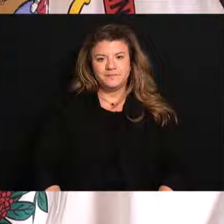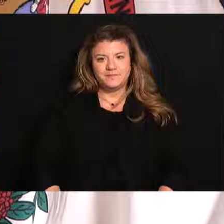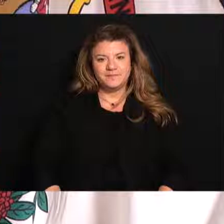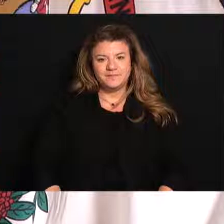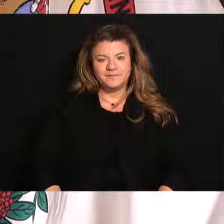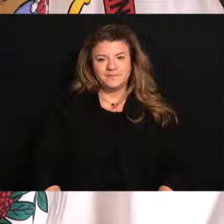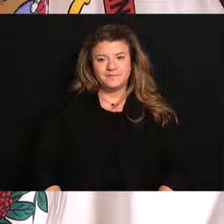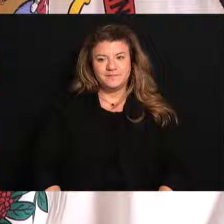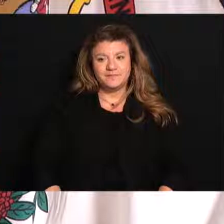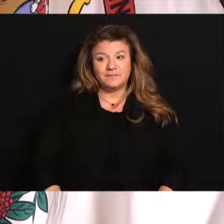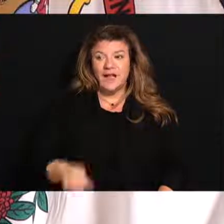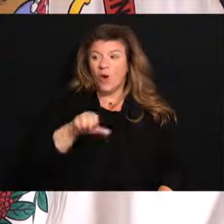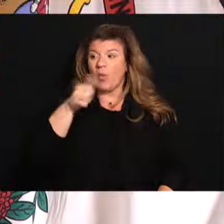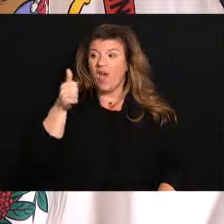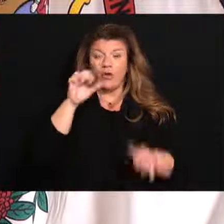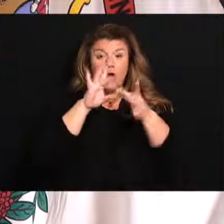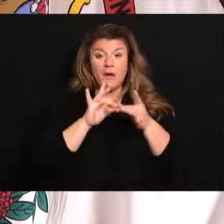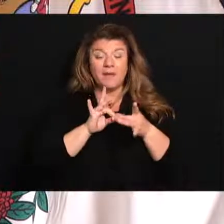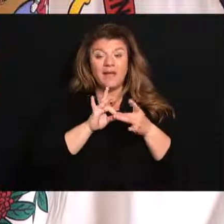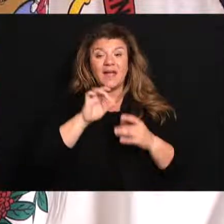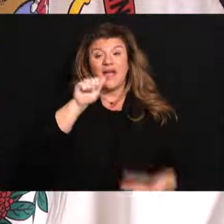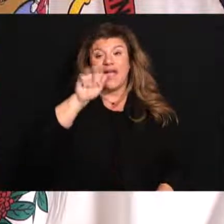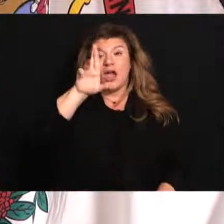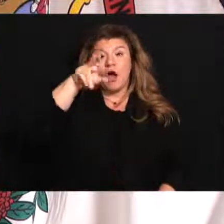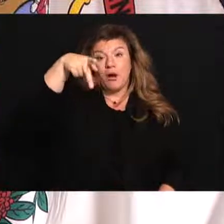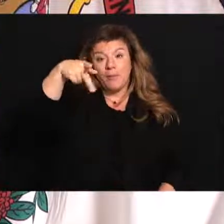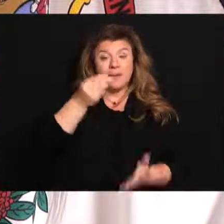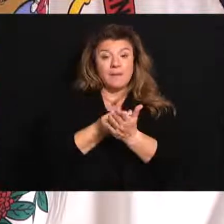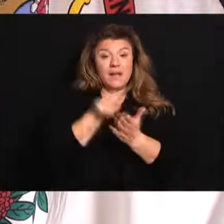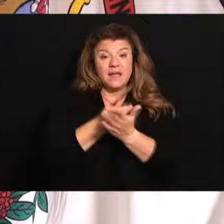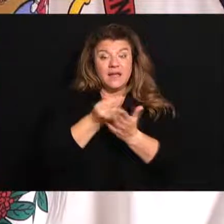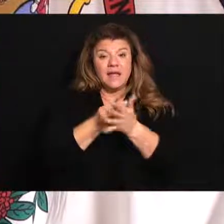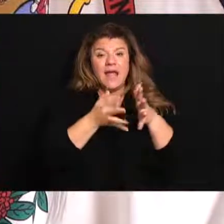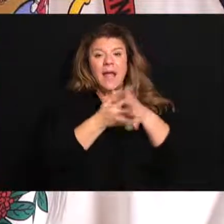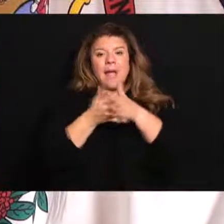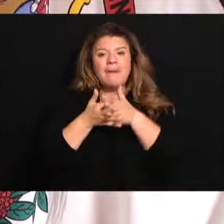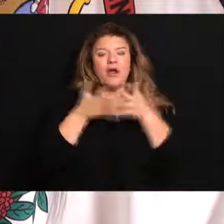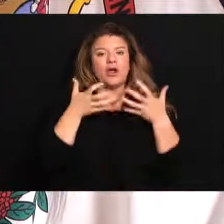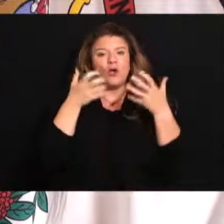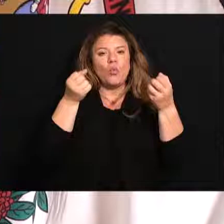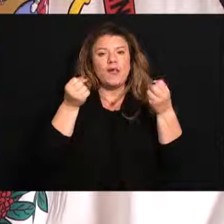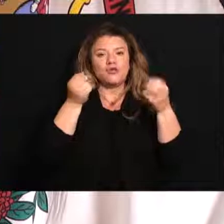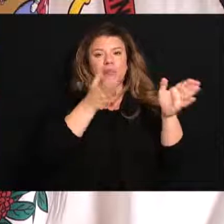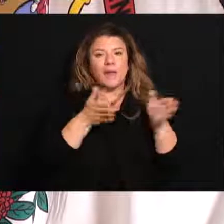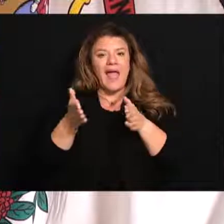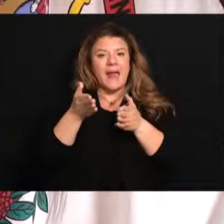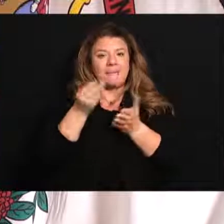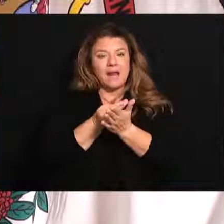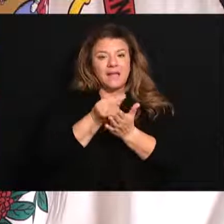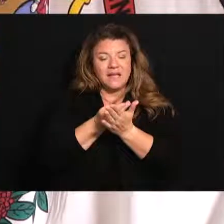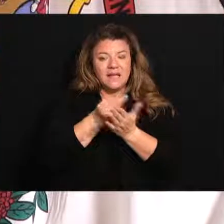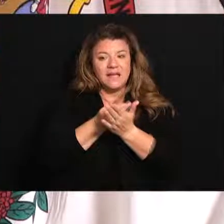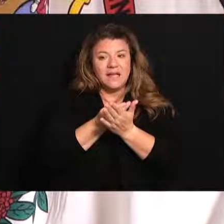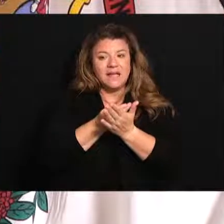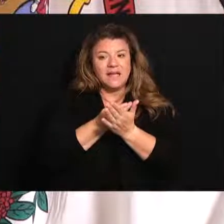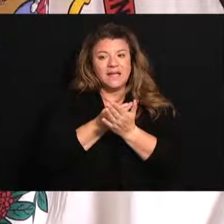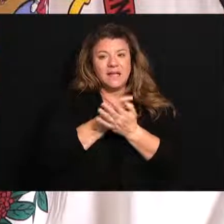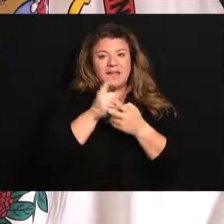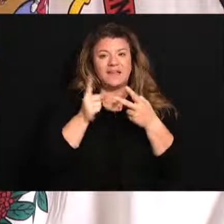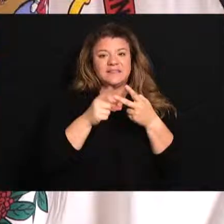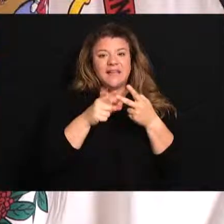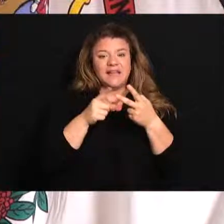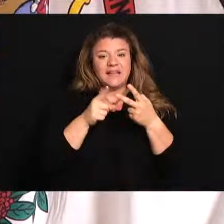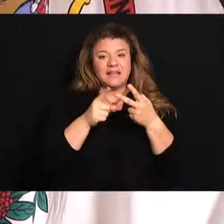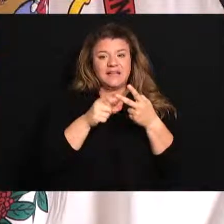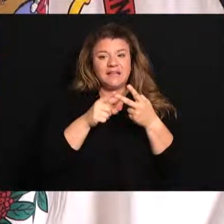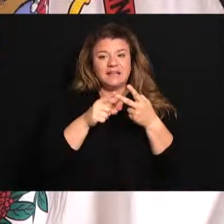The only other thing is the ARP money, the American Rescue Plan money, and everything is, the second tranche of